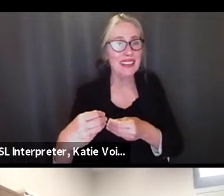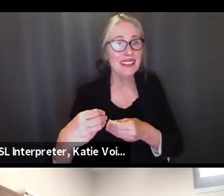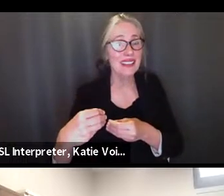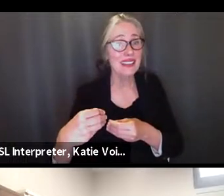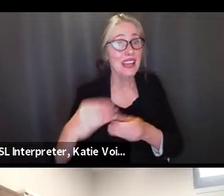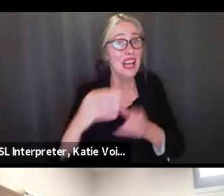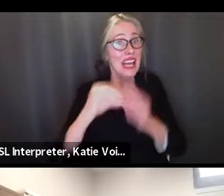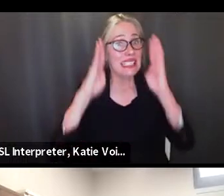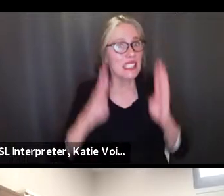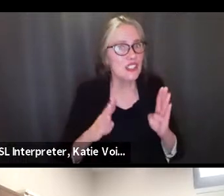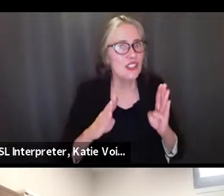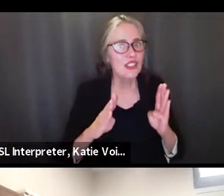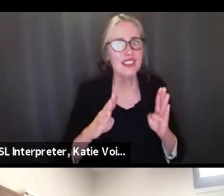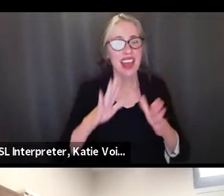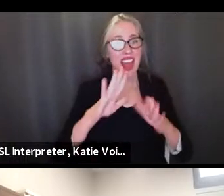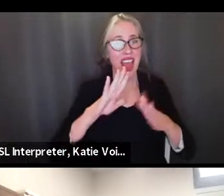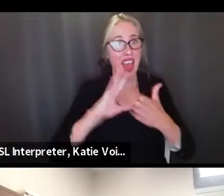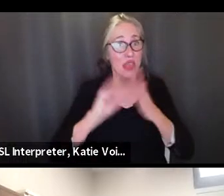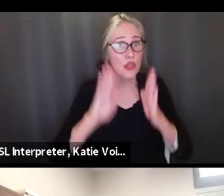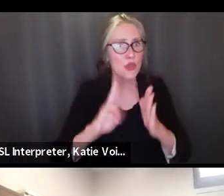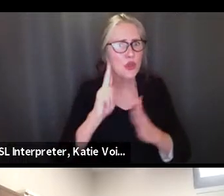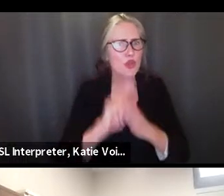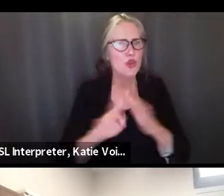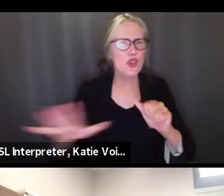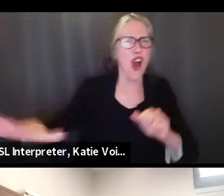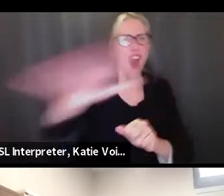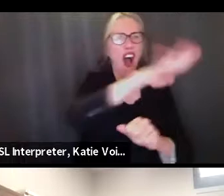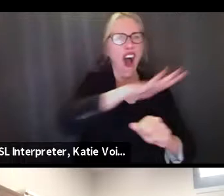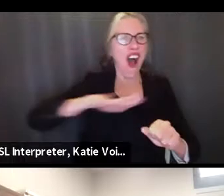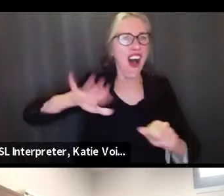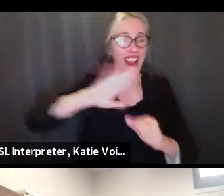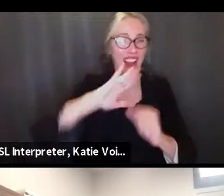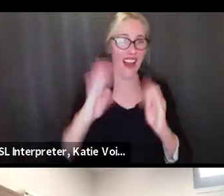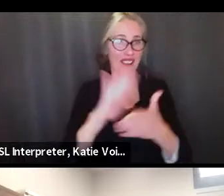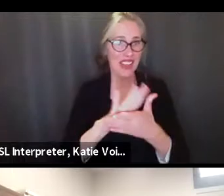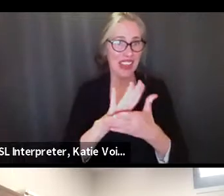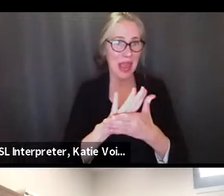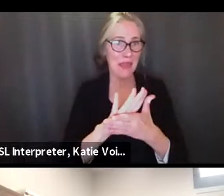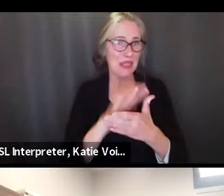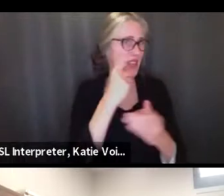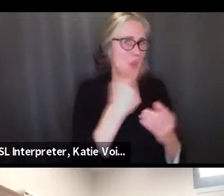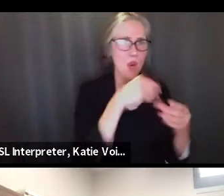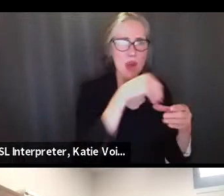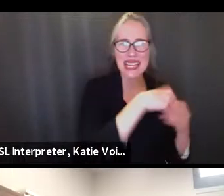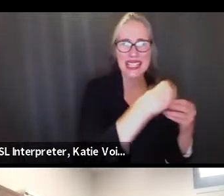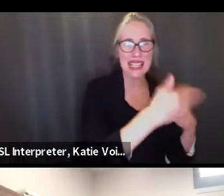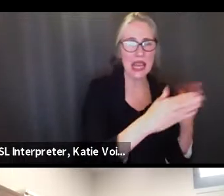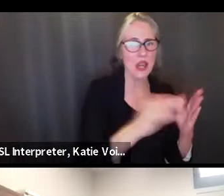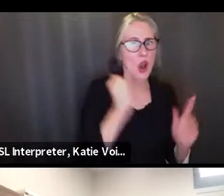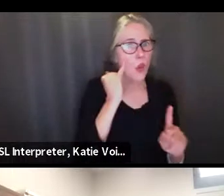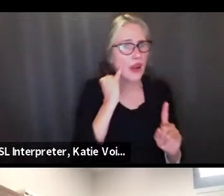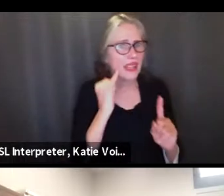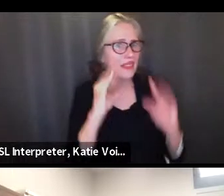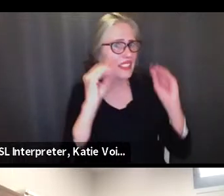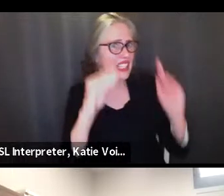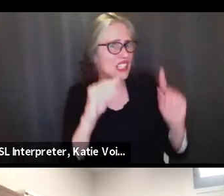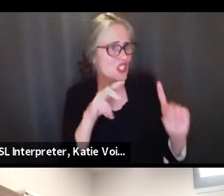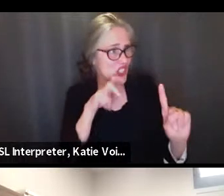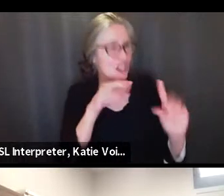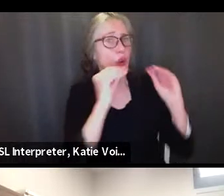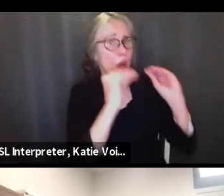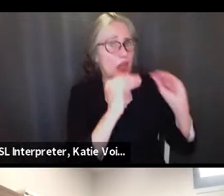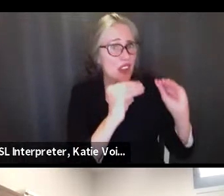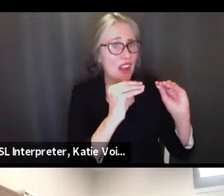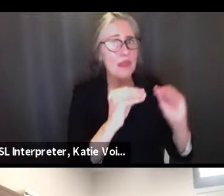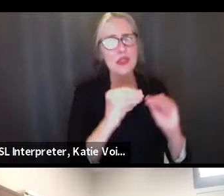for innovative learning? What if we provided targeted, sustained training for our teachers so they could fully leverage these